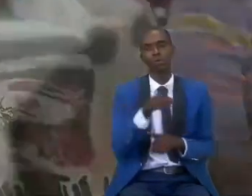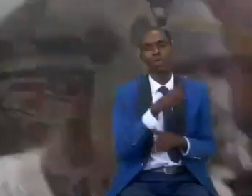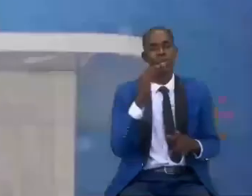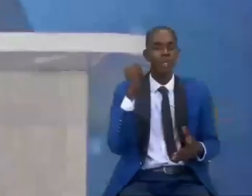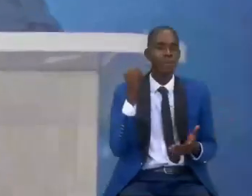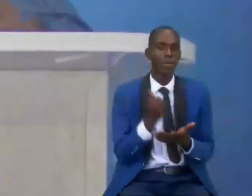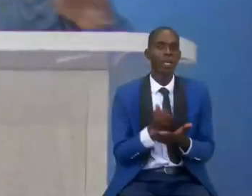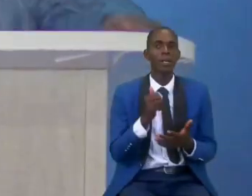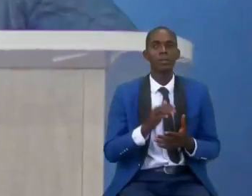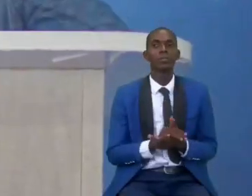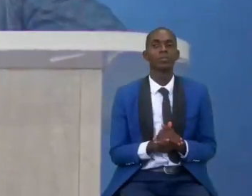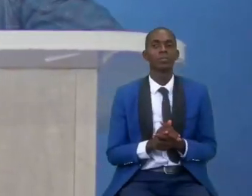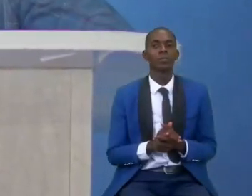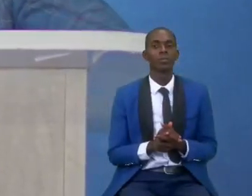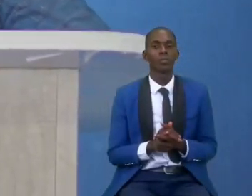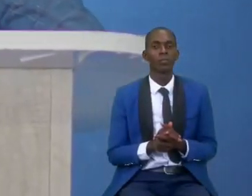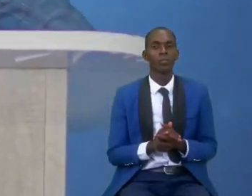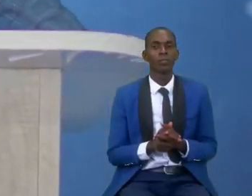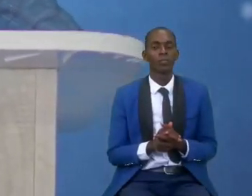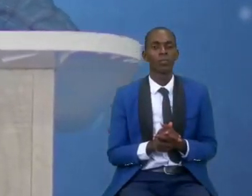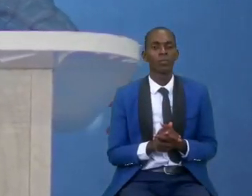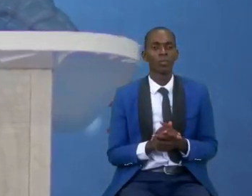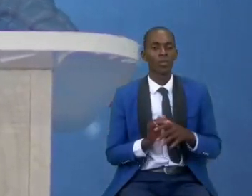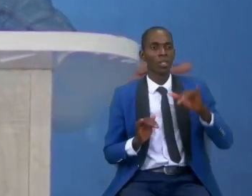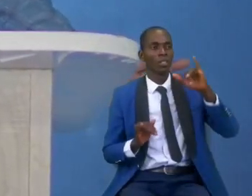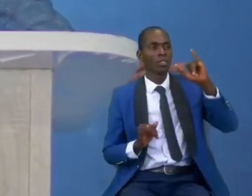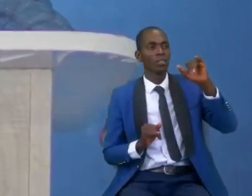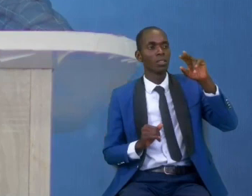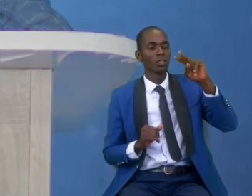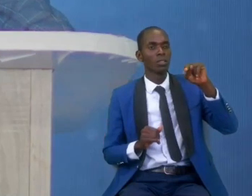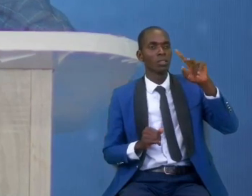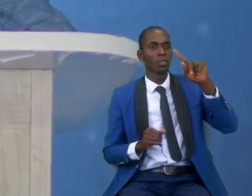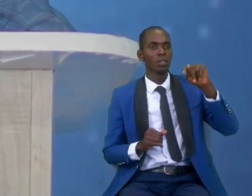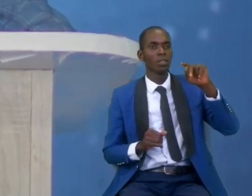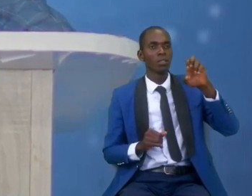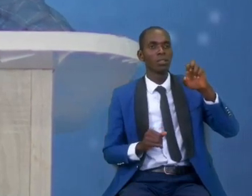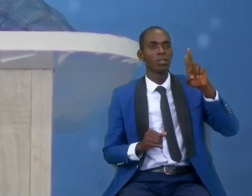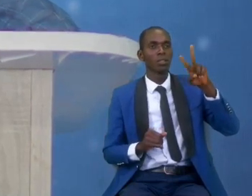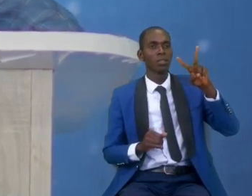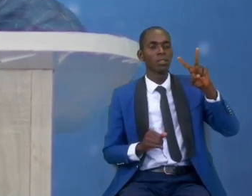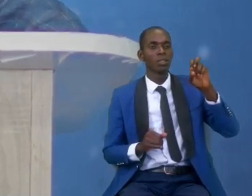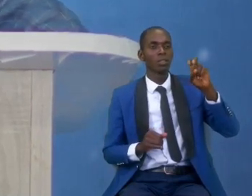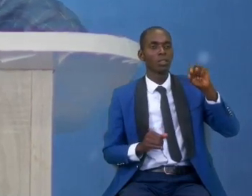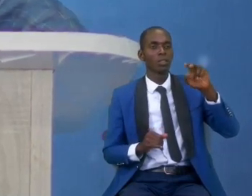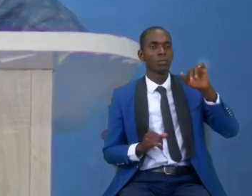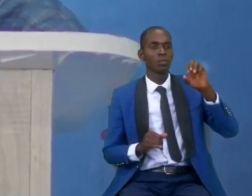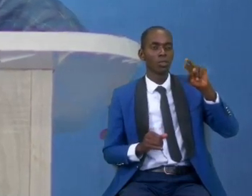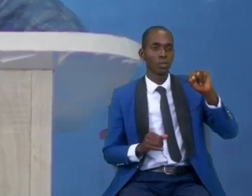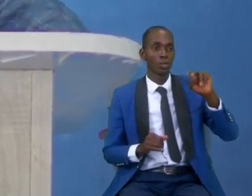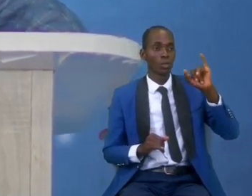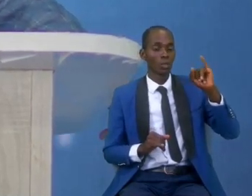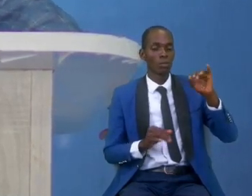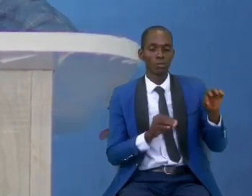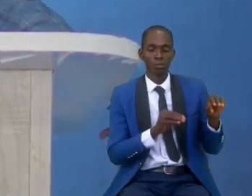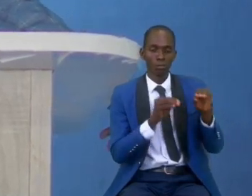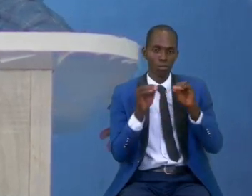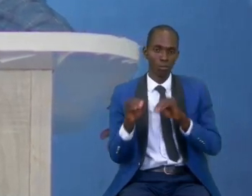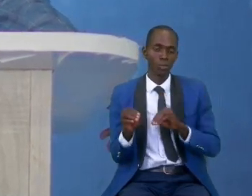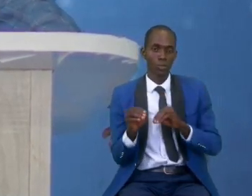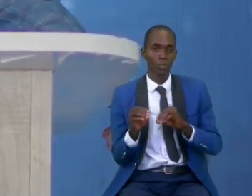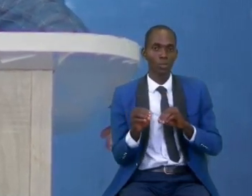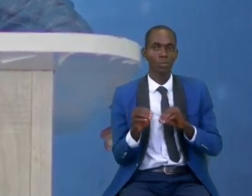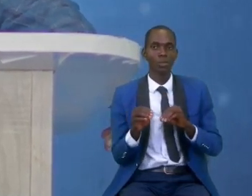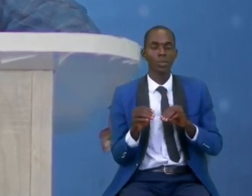Intervention of Christ. Imputation. The name, the teaching, the